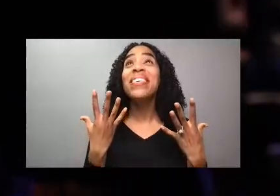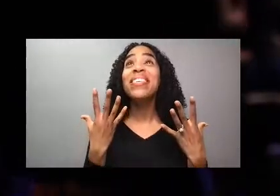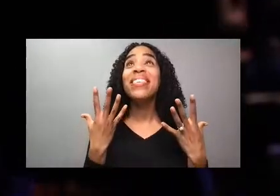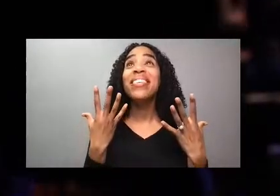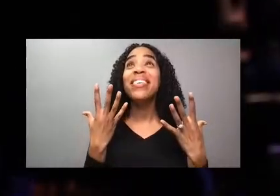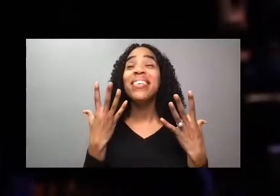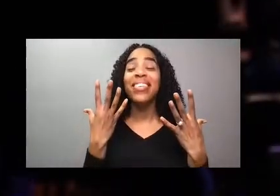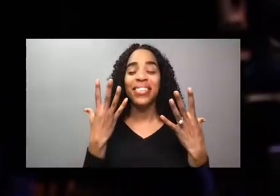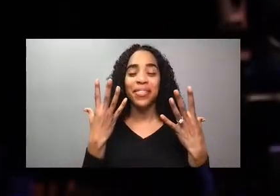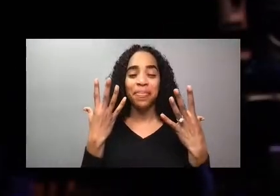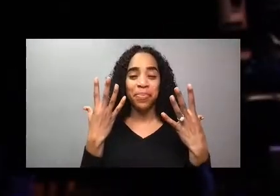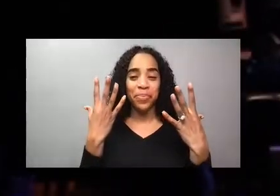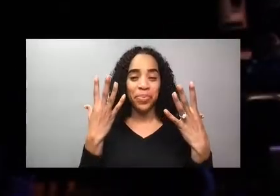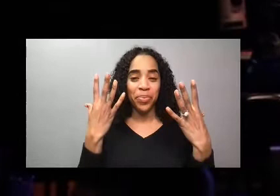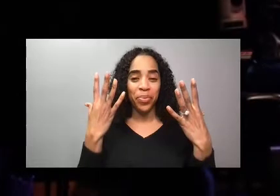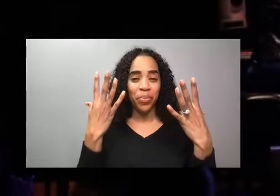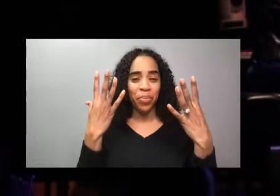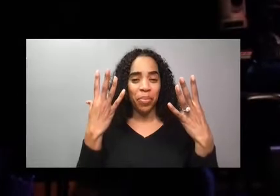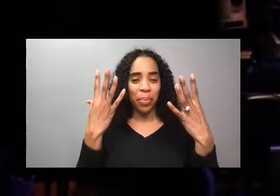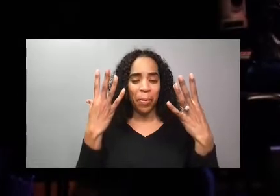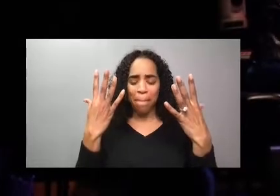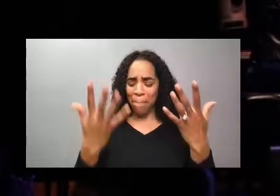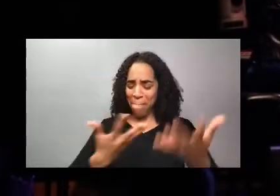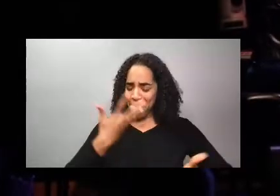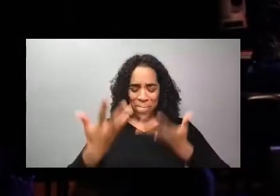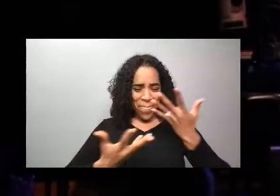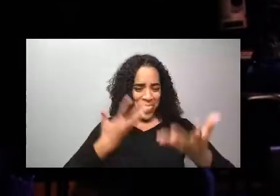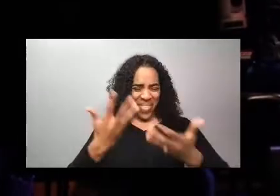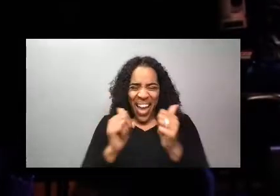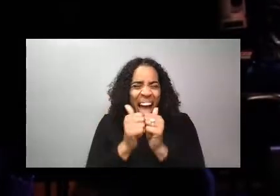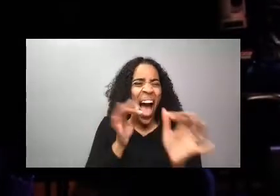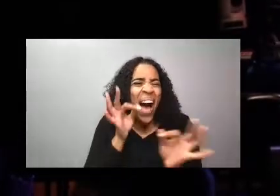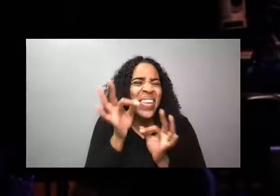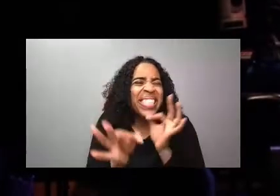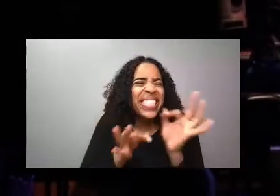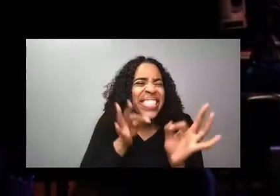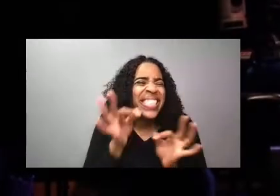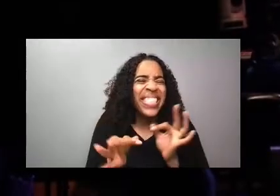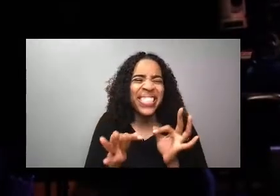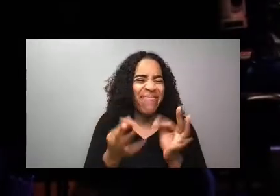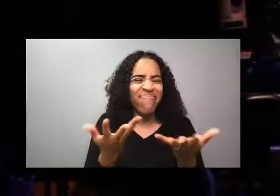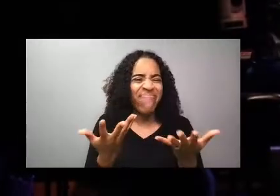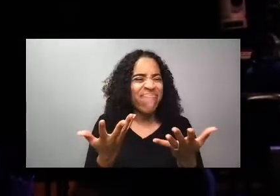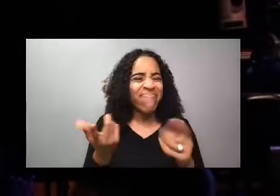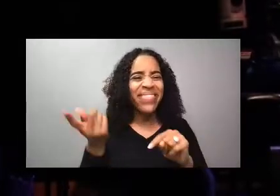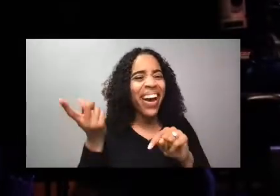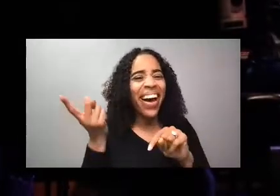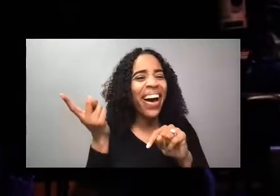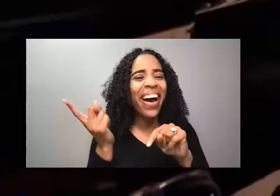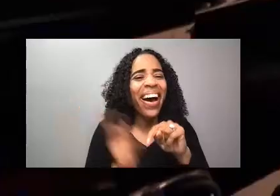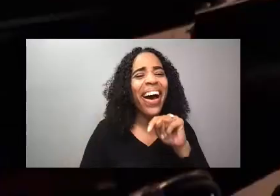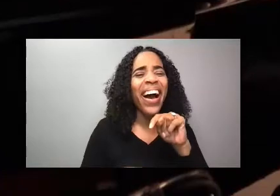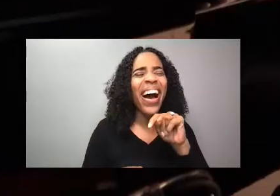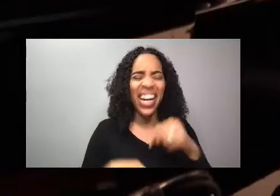well. Can't define it, it's not a thing that you can look